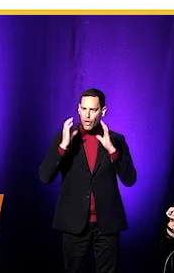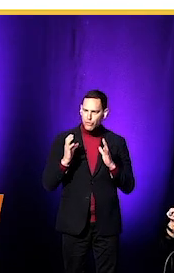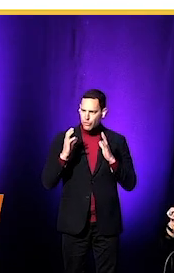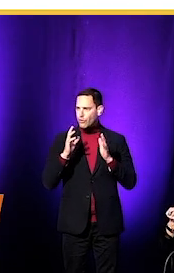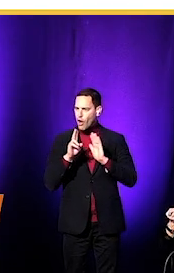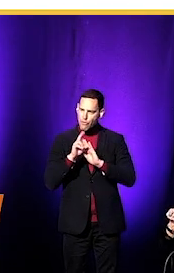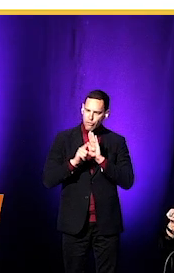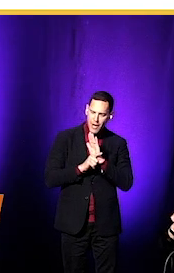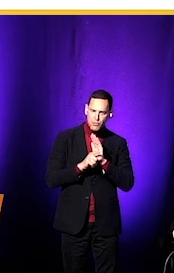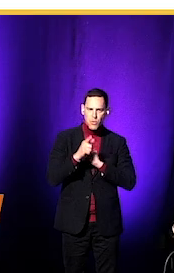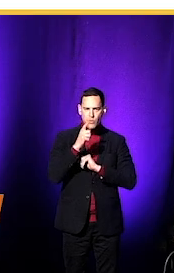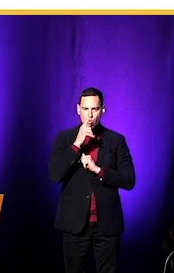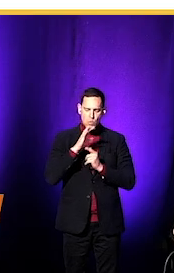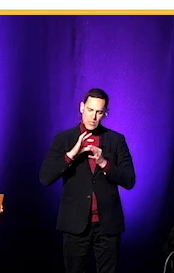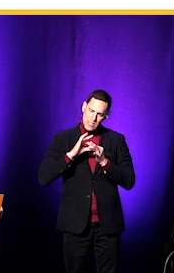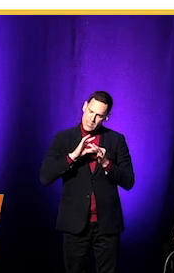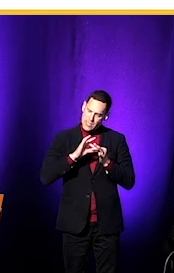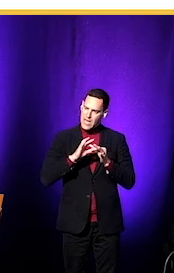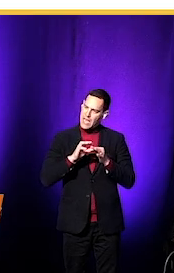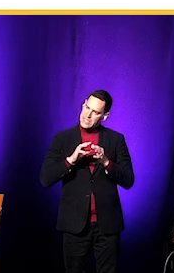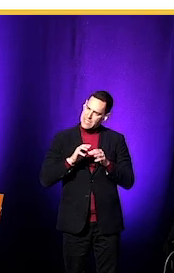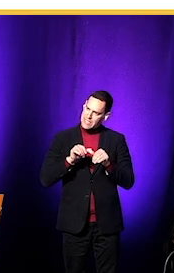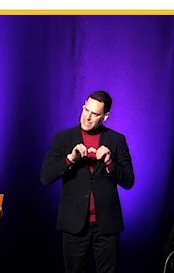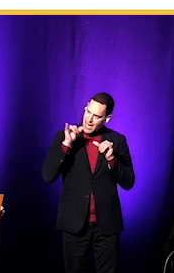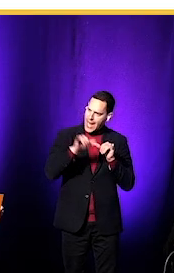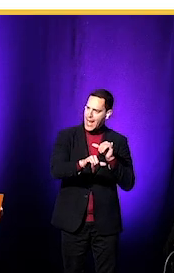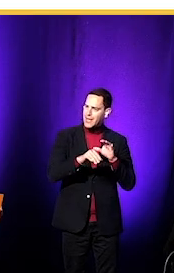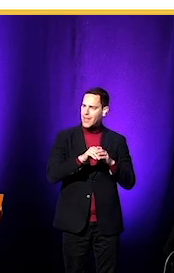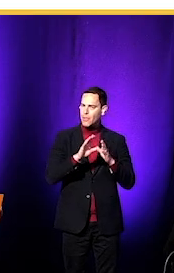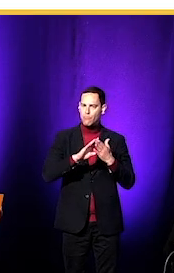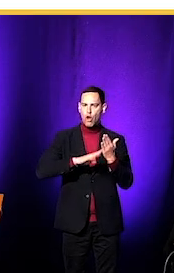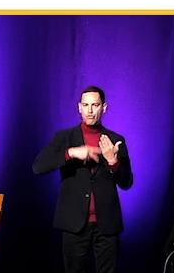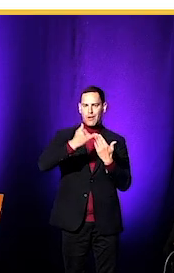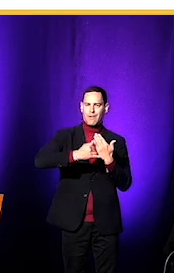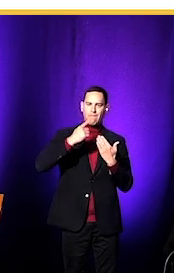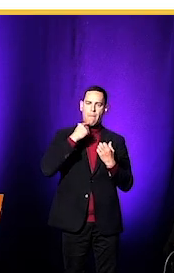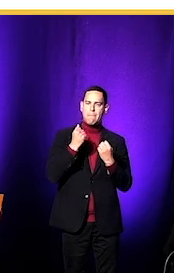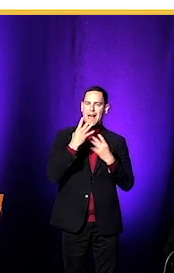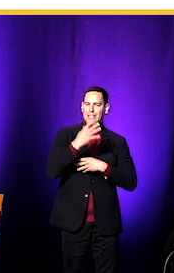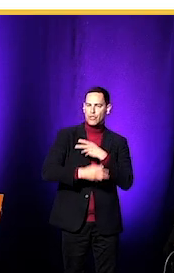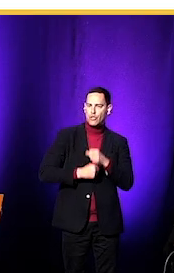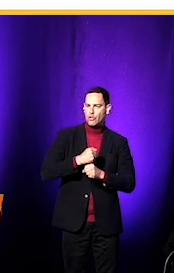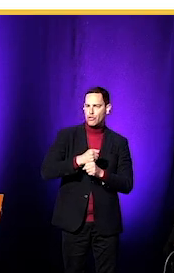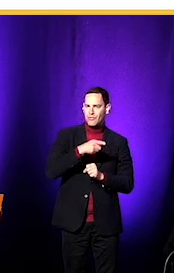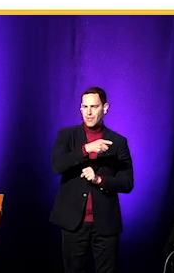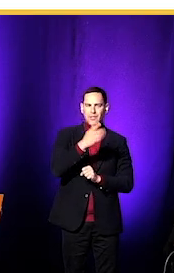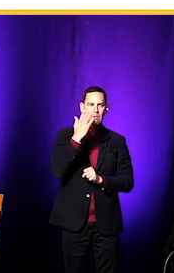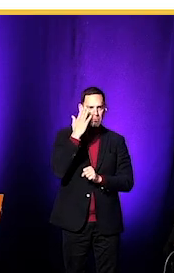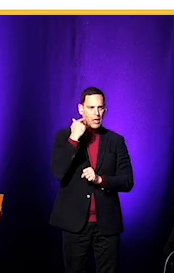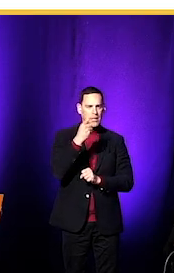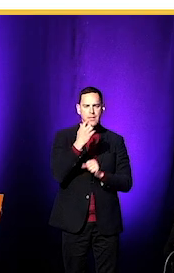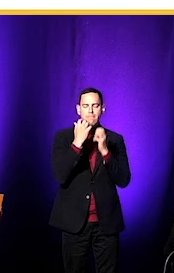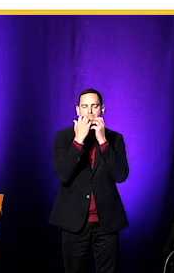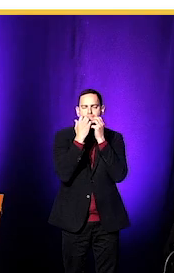into these things for years, it's because it was consequential for them. It wasn't just graduate study, right?